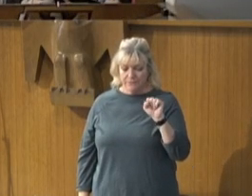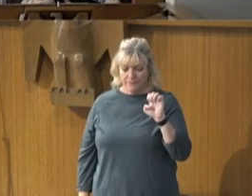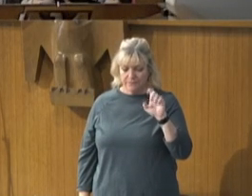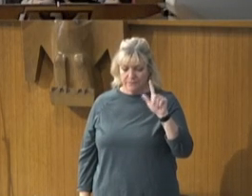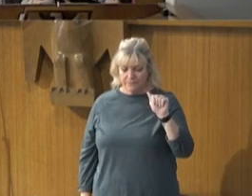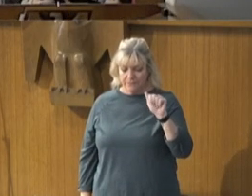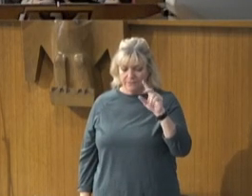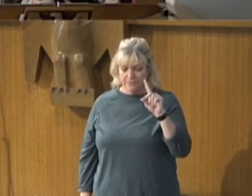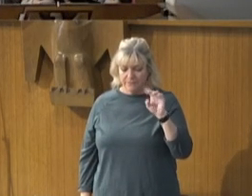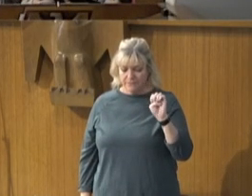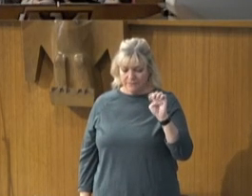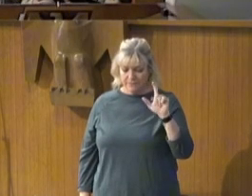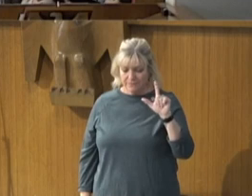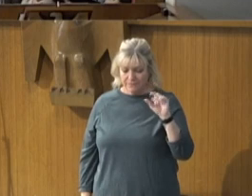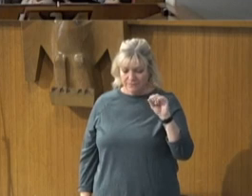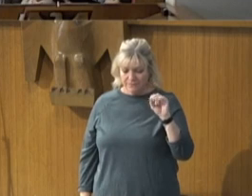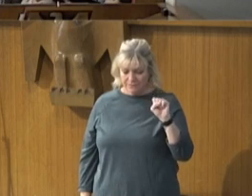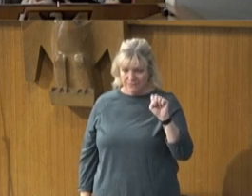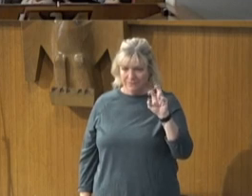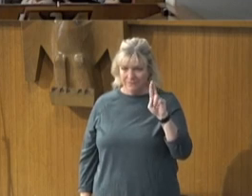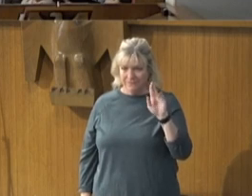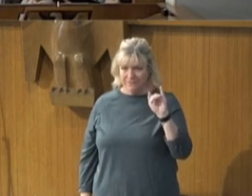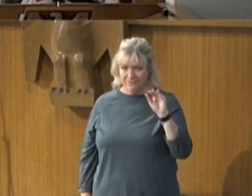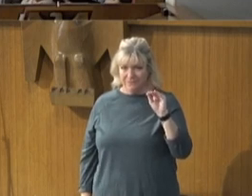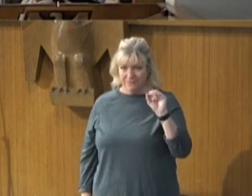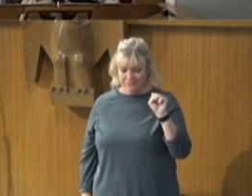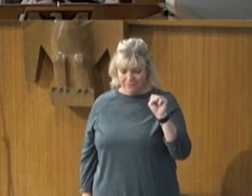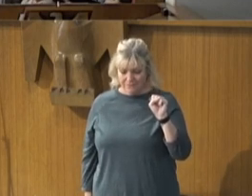Maricela De Los Rios.